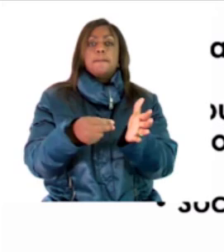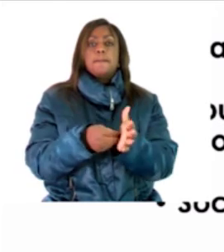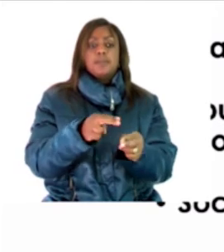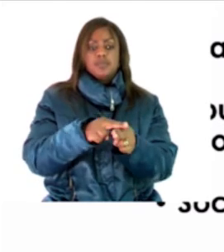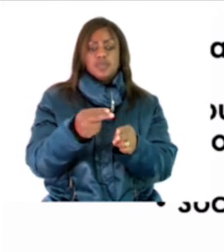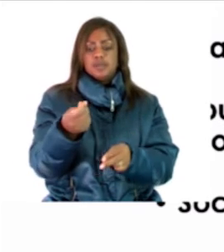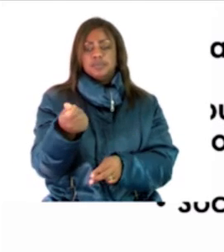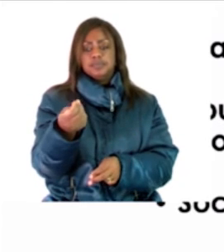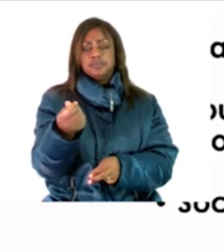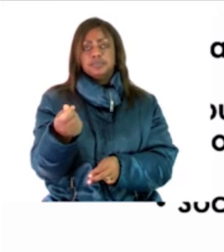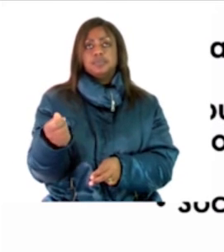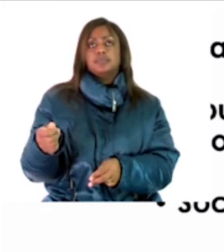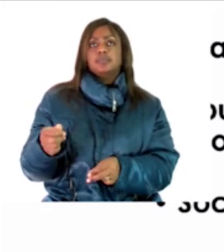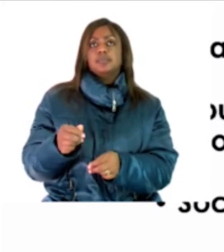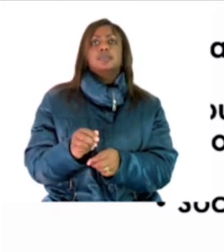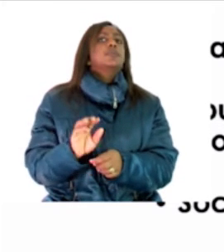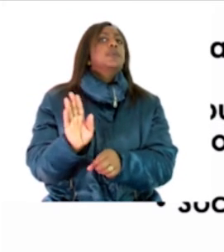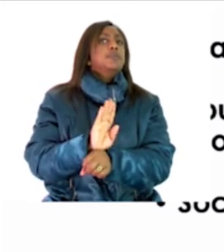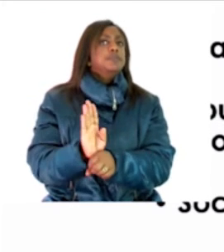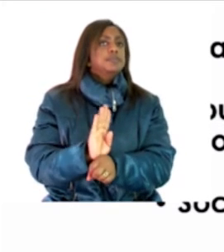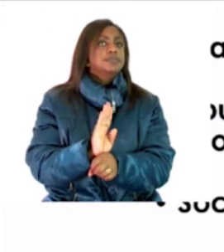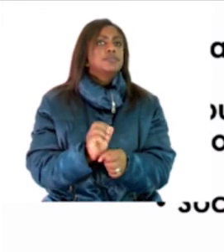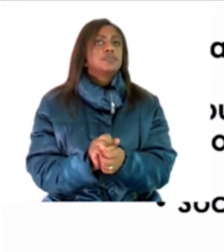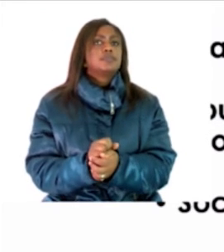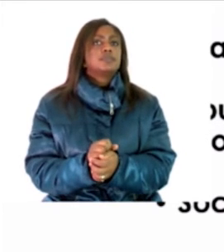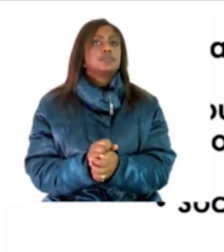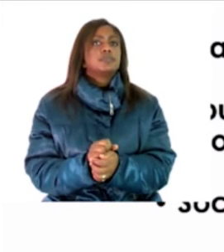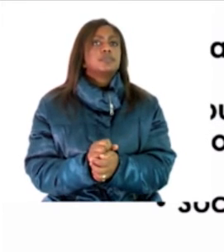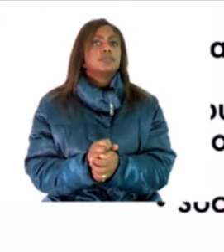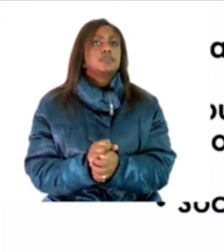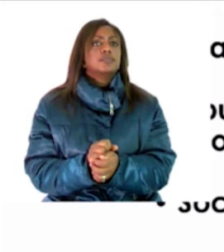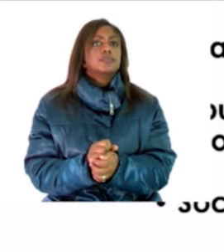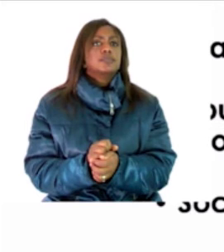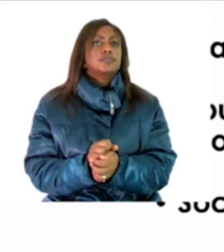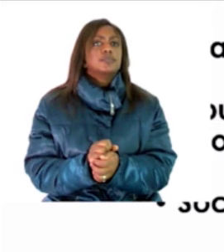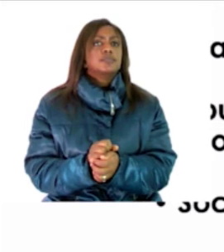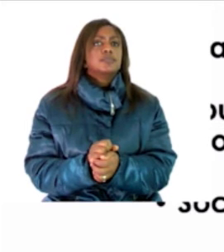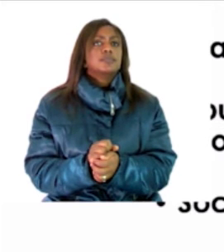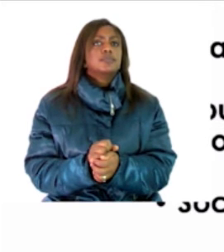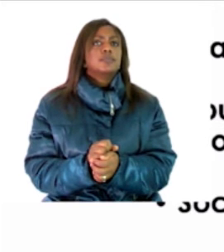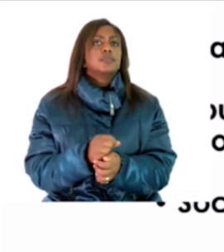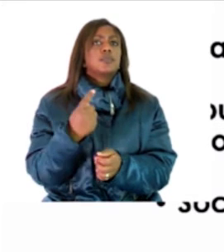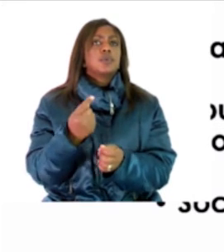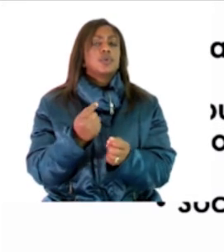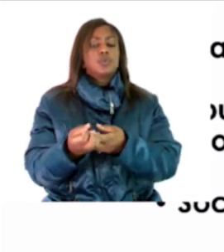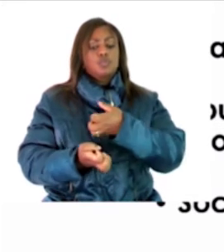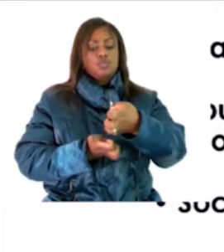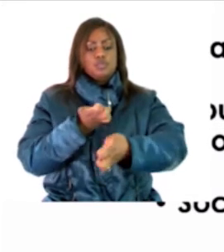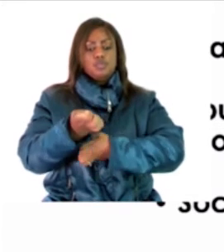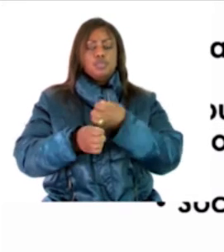money and business matter. When you are talking about economic in this topic, we are going to refer to money